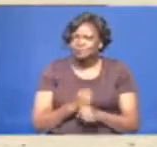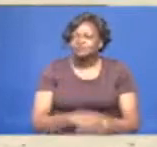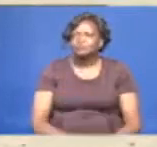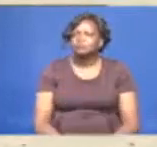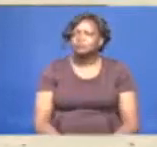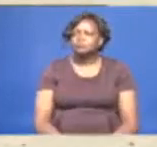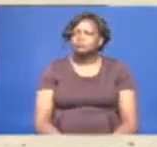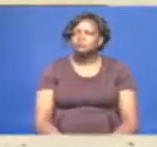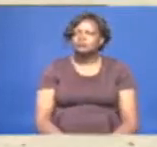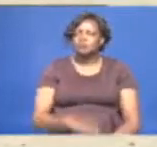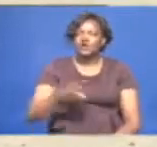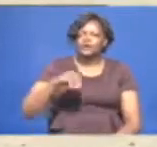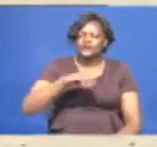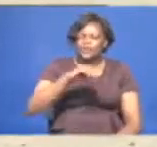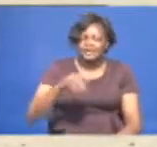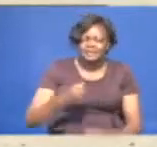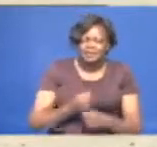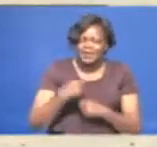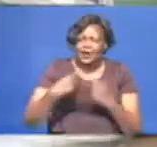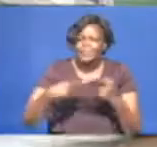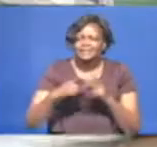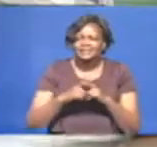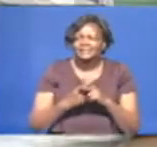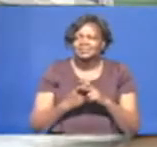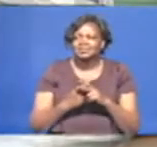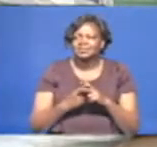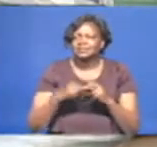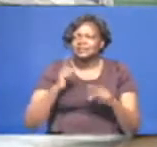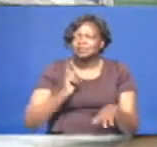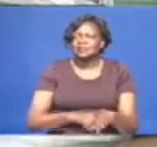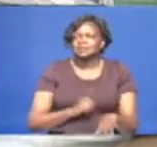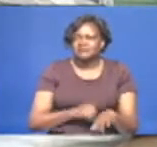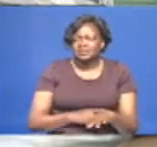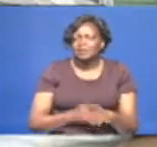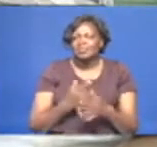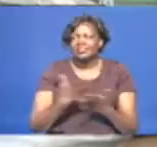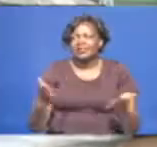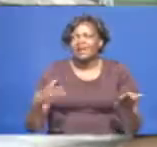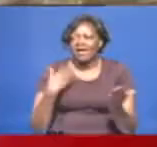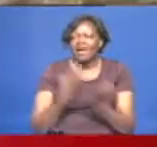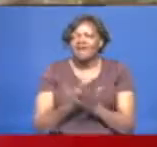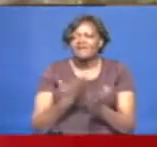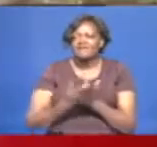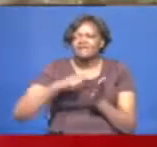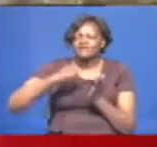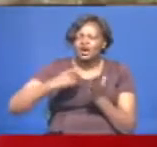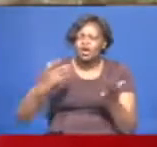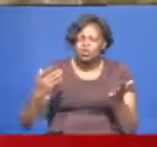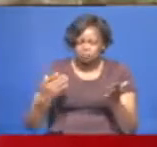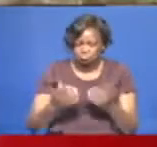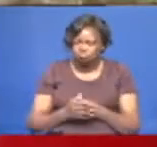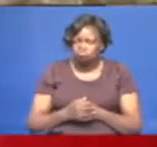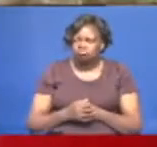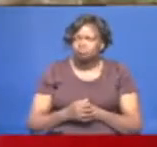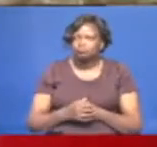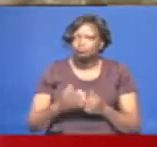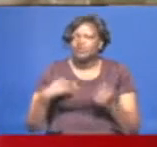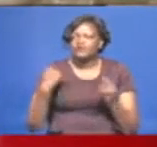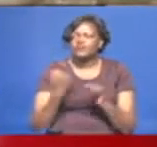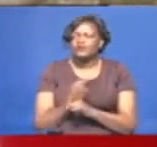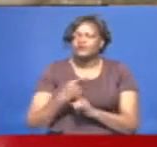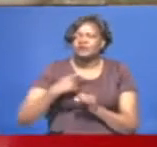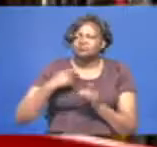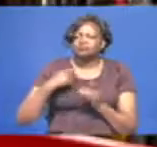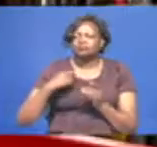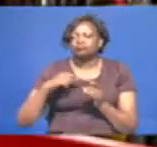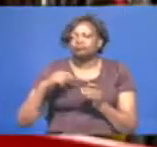The fertilizer making process begins when the raw materials arrive at the factory warehouse. We have different raw materials. We have the